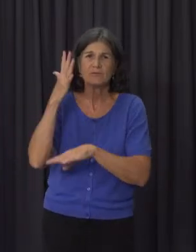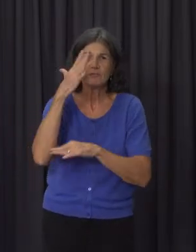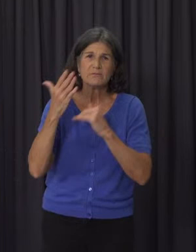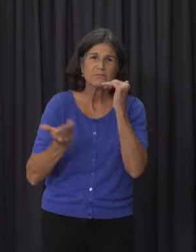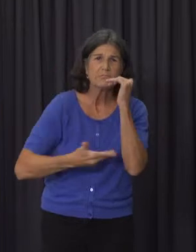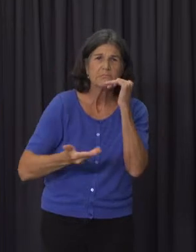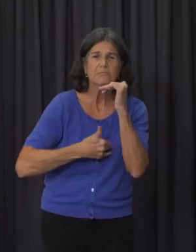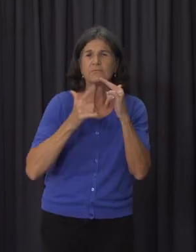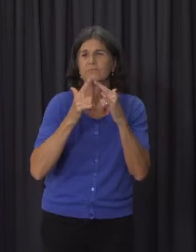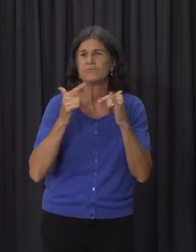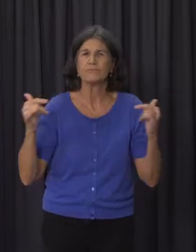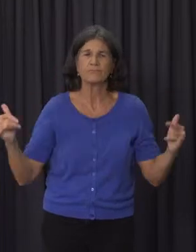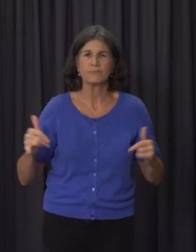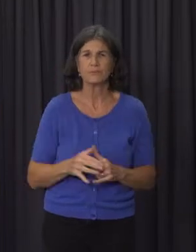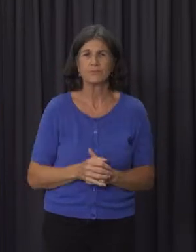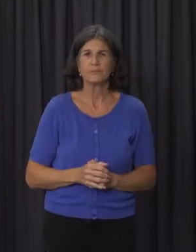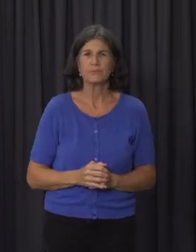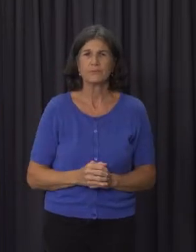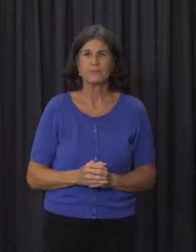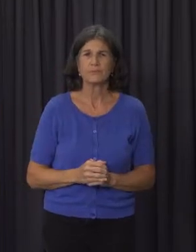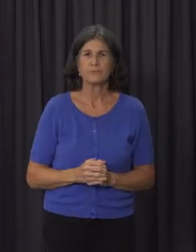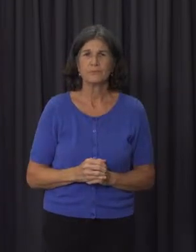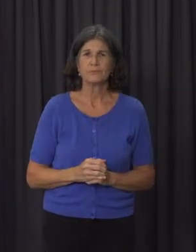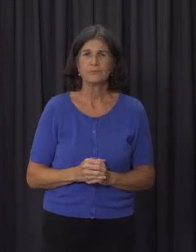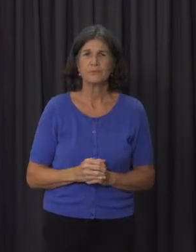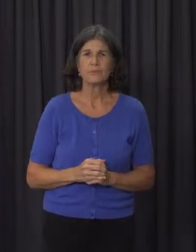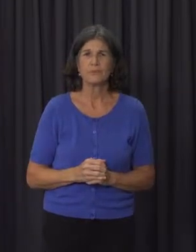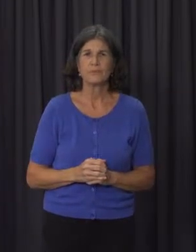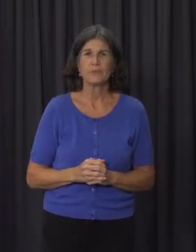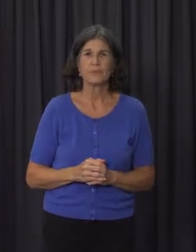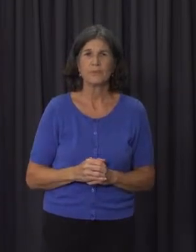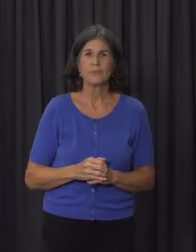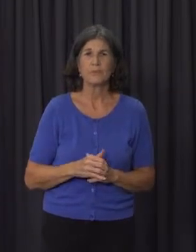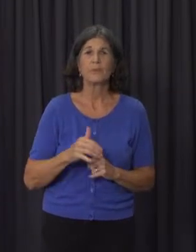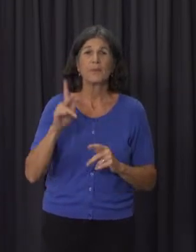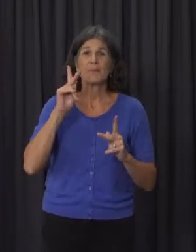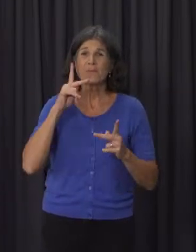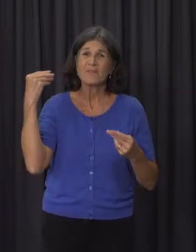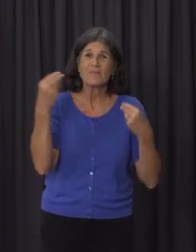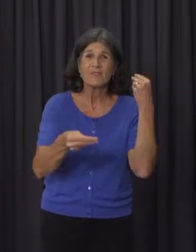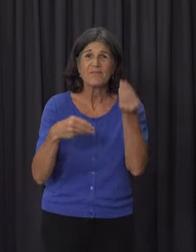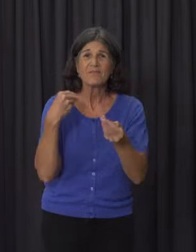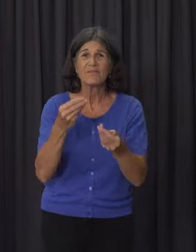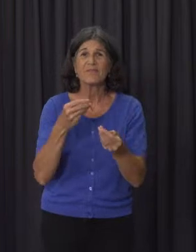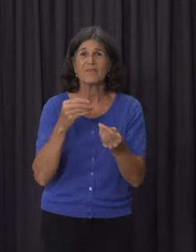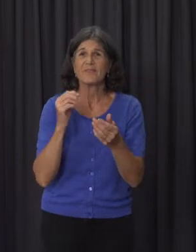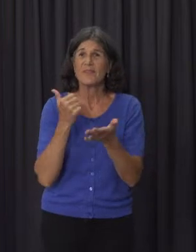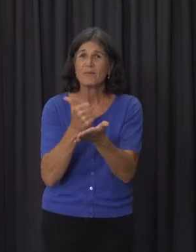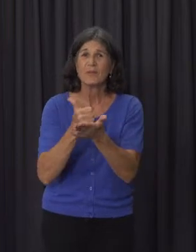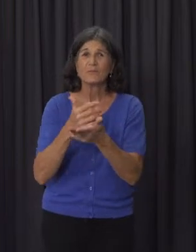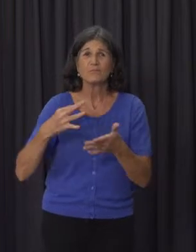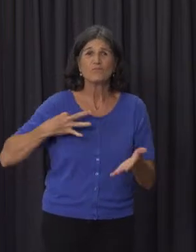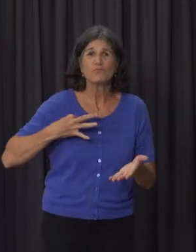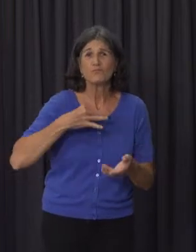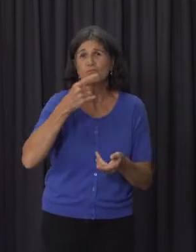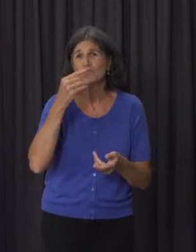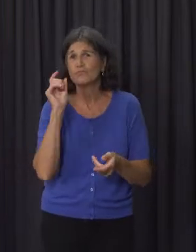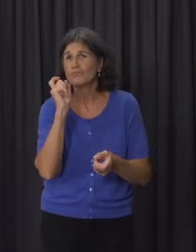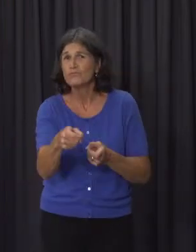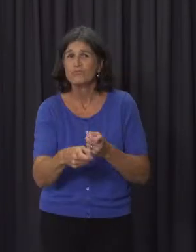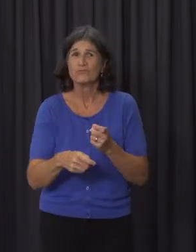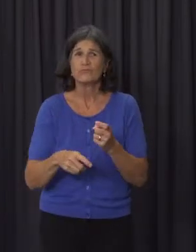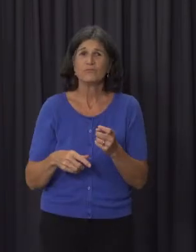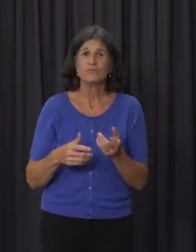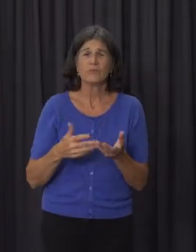equipment to help us. Additional crews allow some respite for Alberta firefighters who have been battling these challenging and